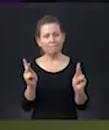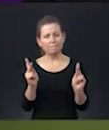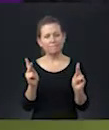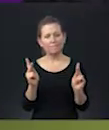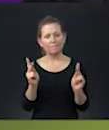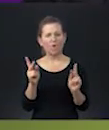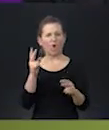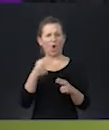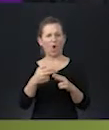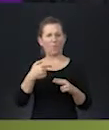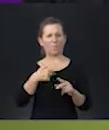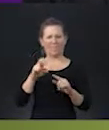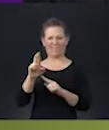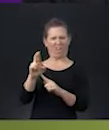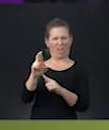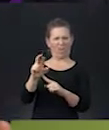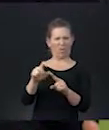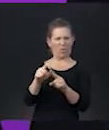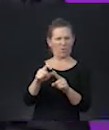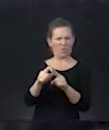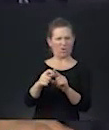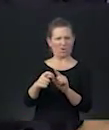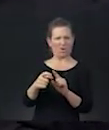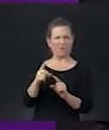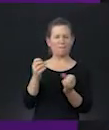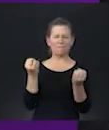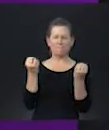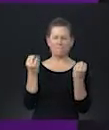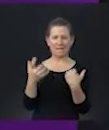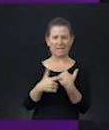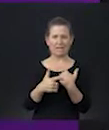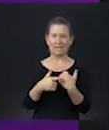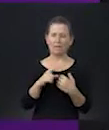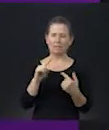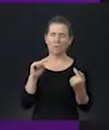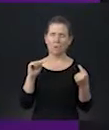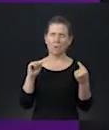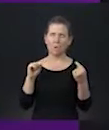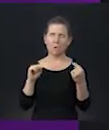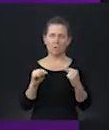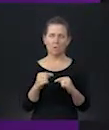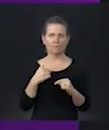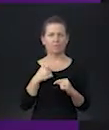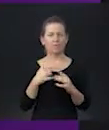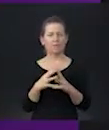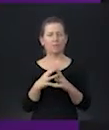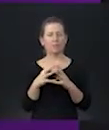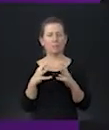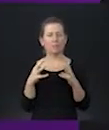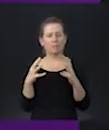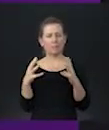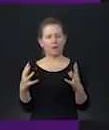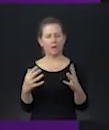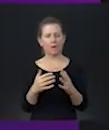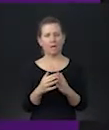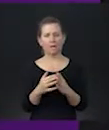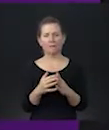people call me the R word numerous times. It hurts me a lot, and